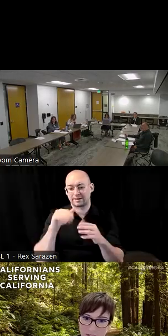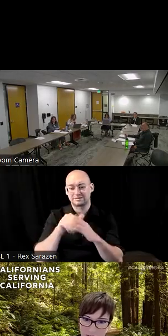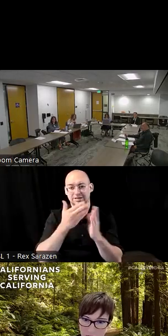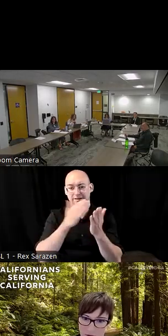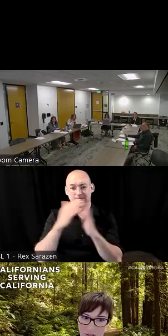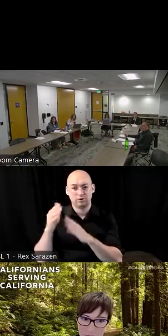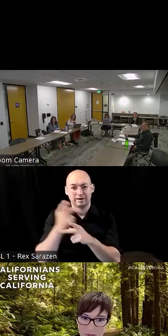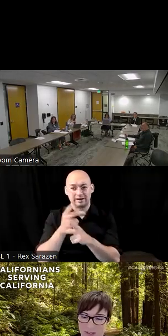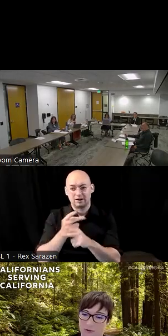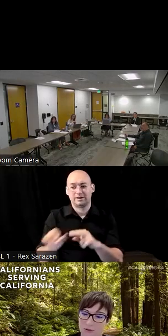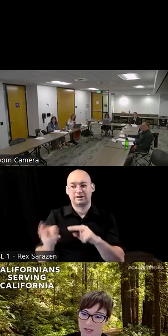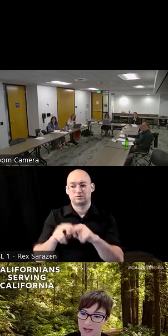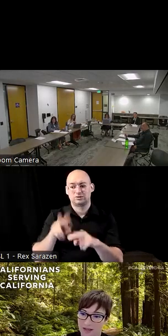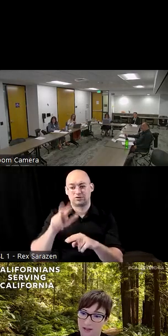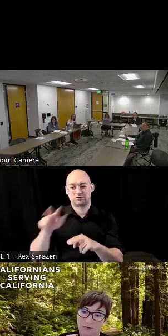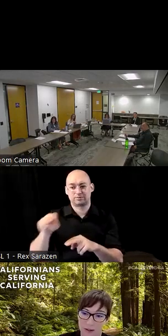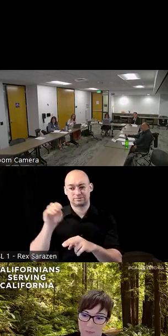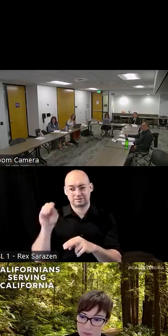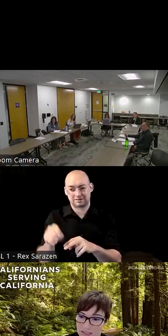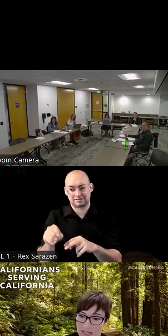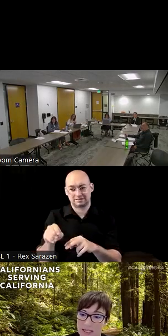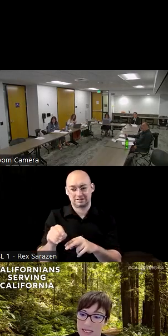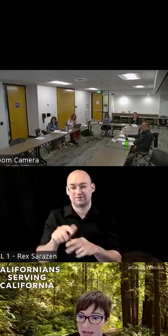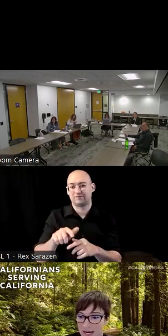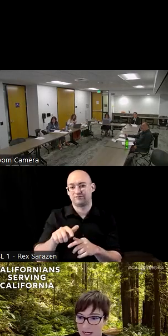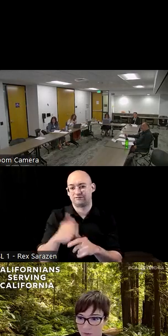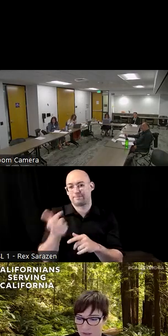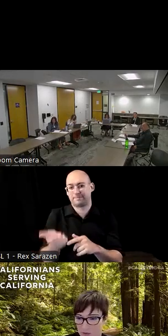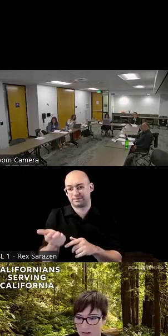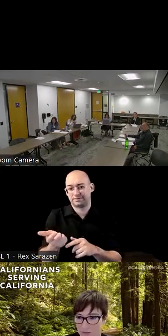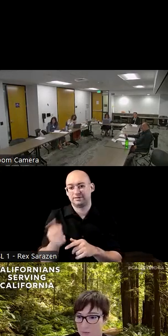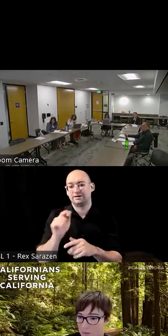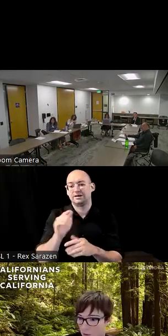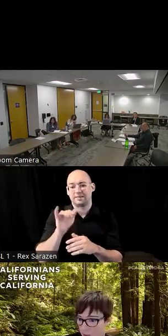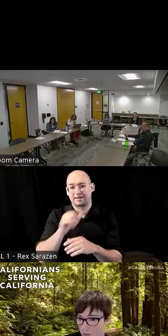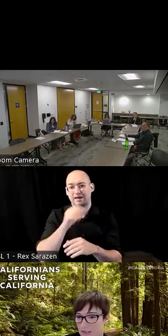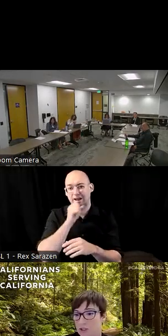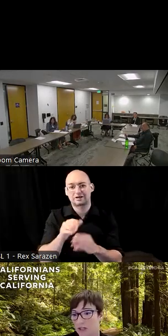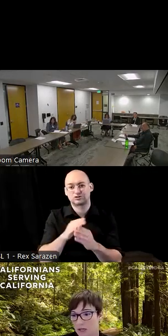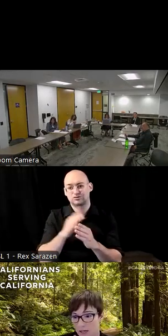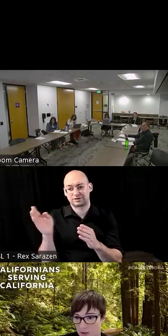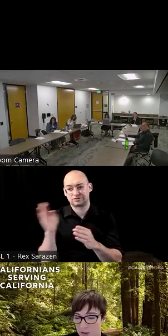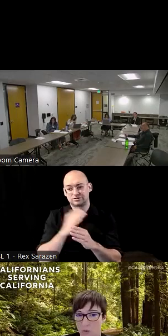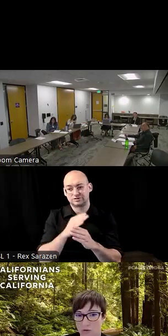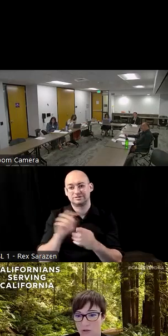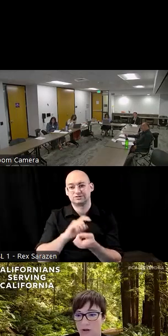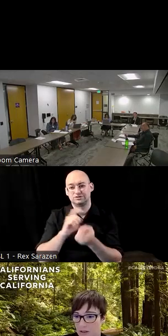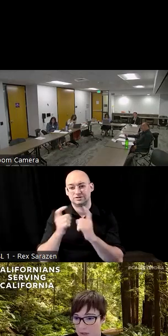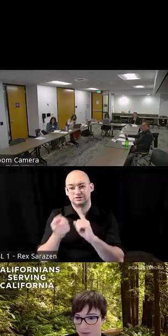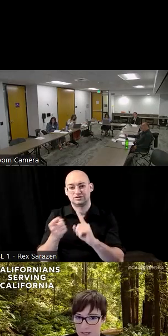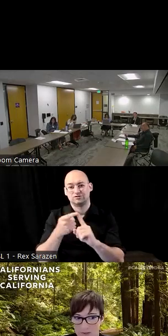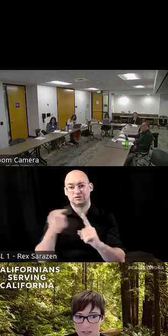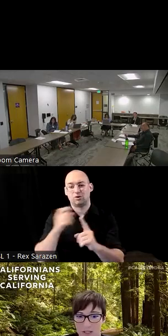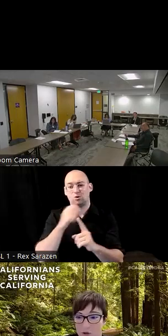facility increases to 33%. So they flip. So we see that in that age range, right, when we transition as we get older, our